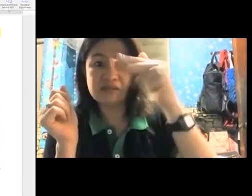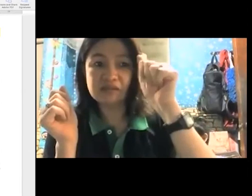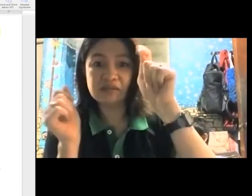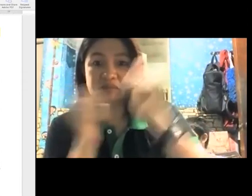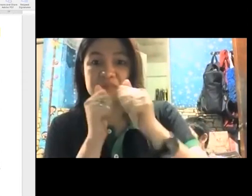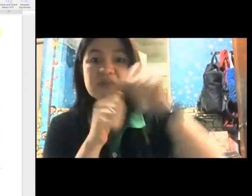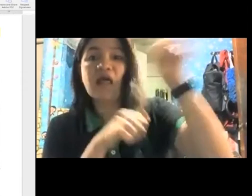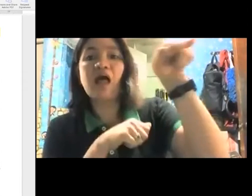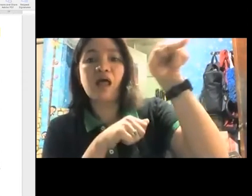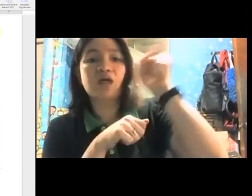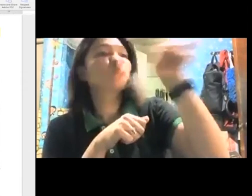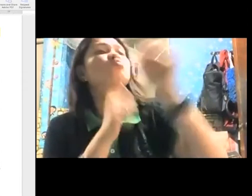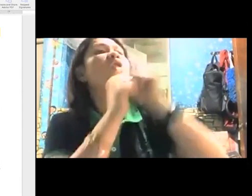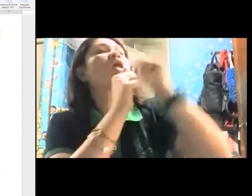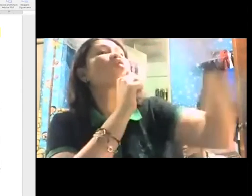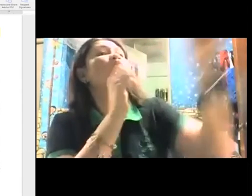one hand